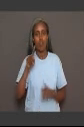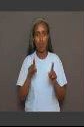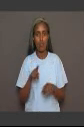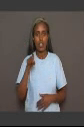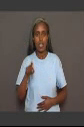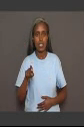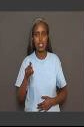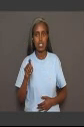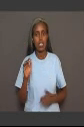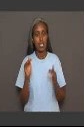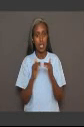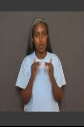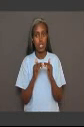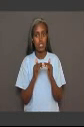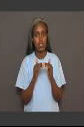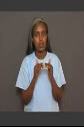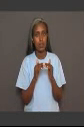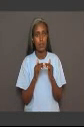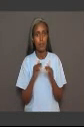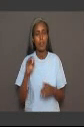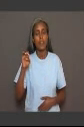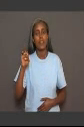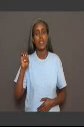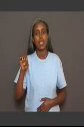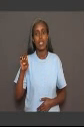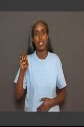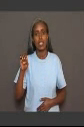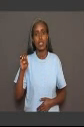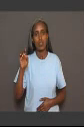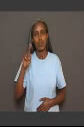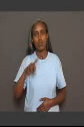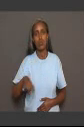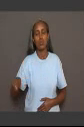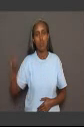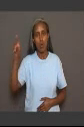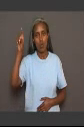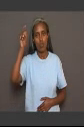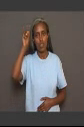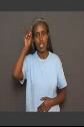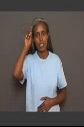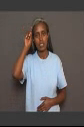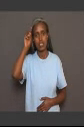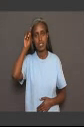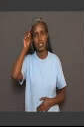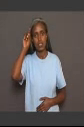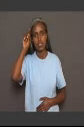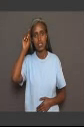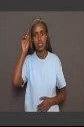x equals e to the power of